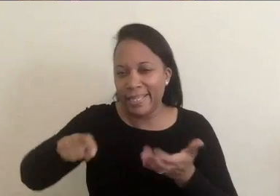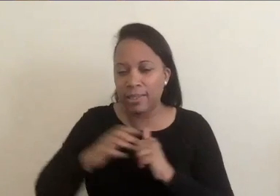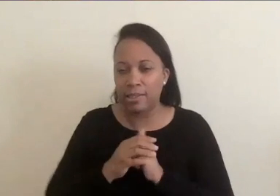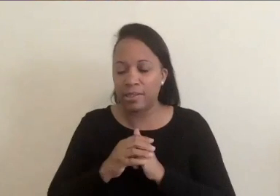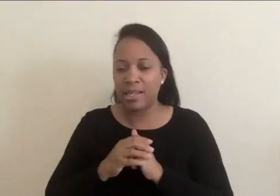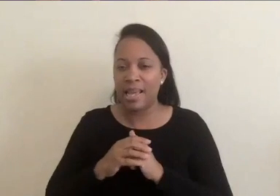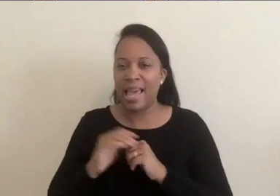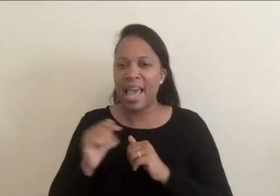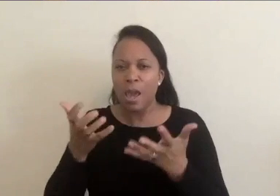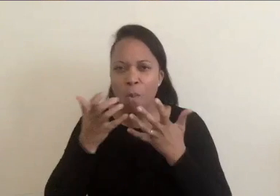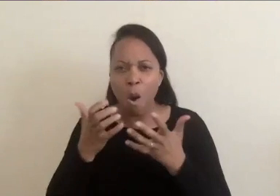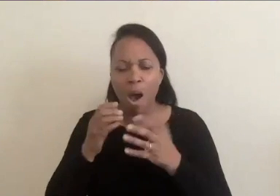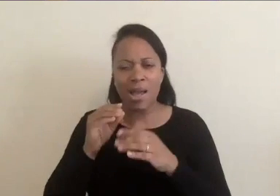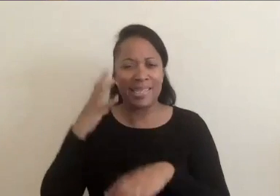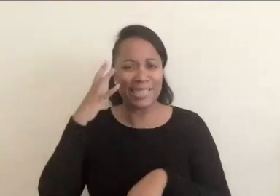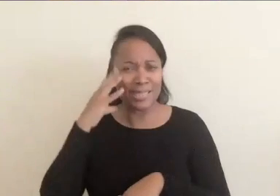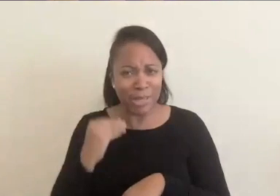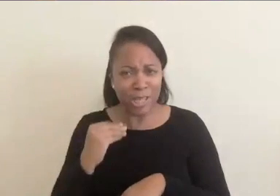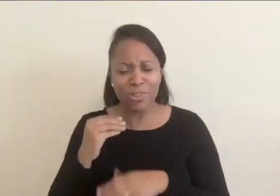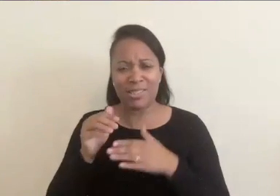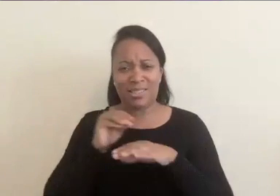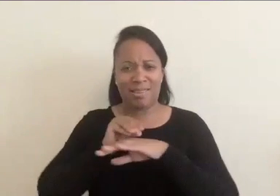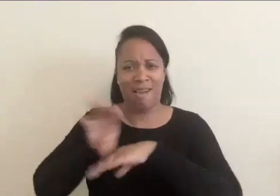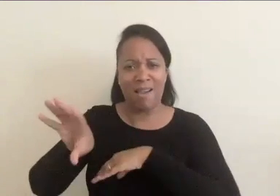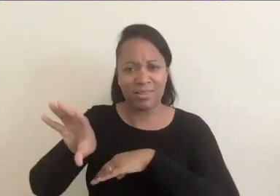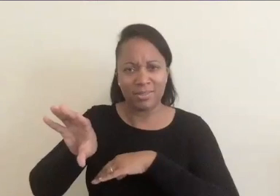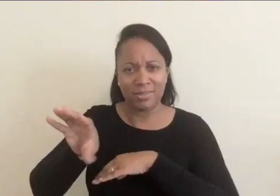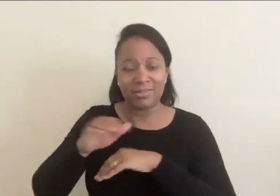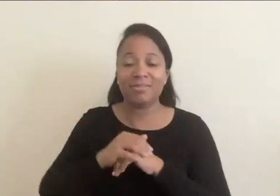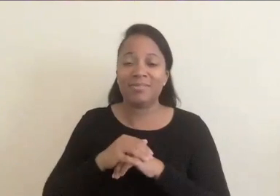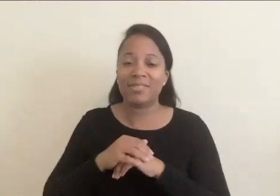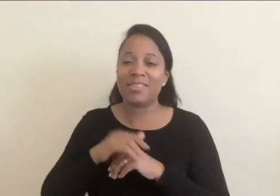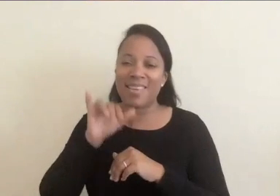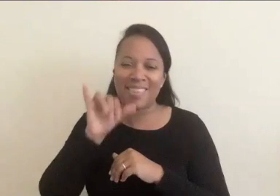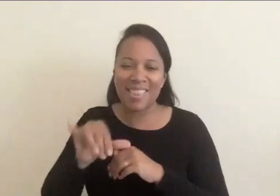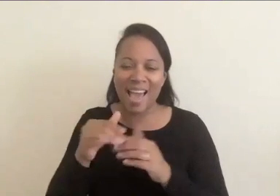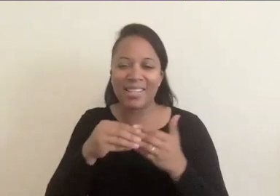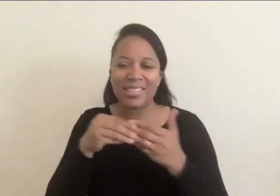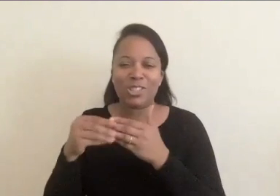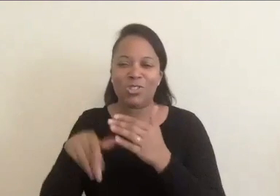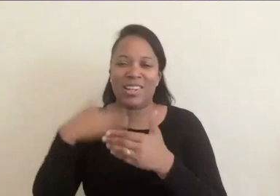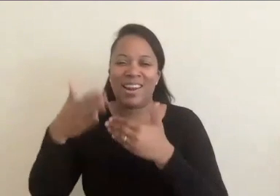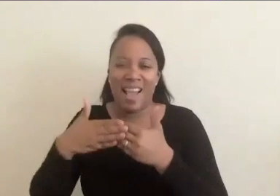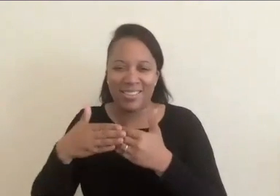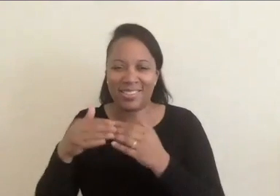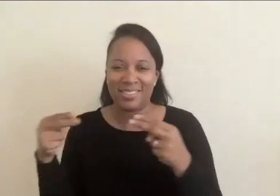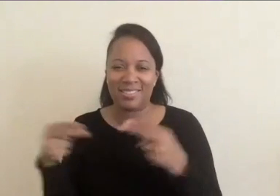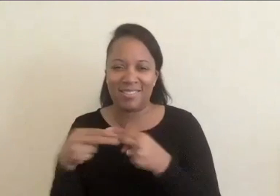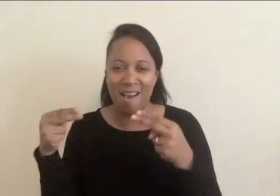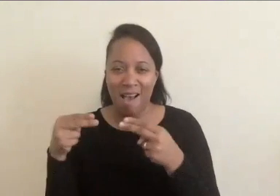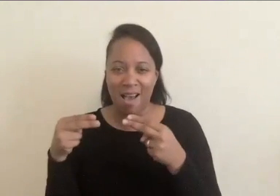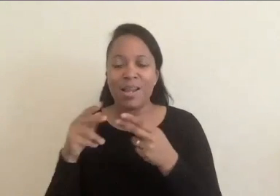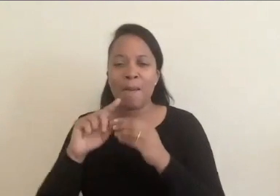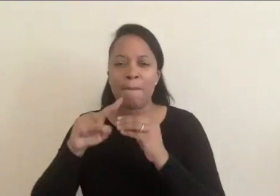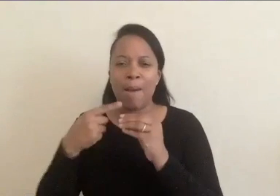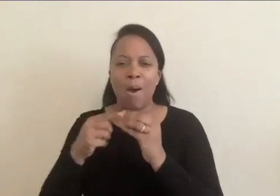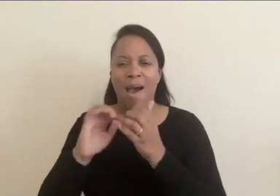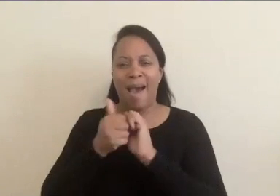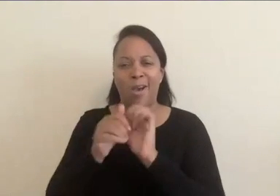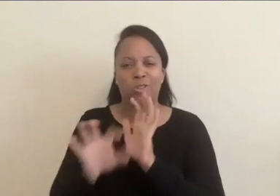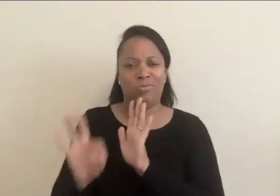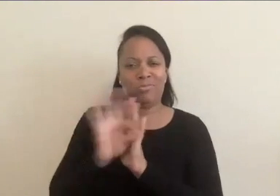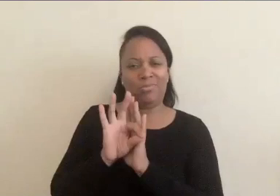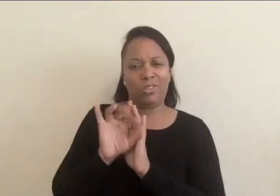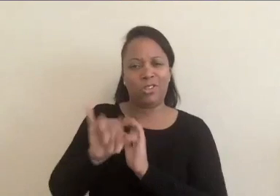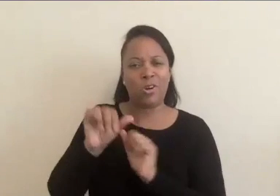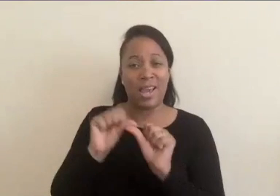looking for experience-based guidance. This brings me to our next and nearly final slide about choosing your